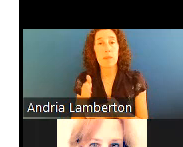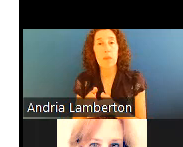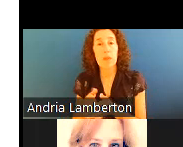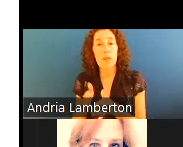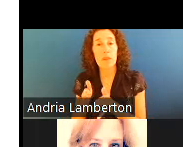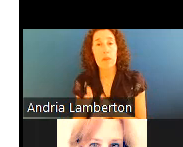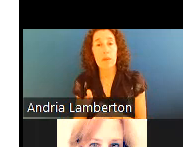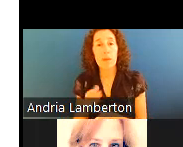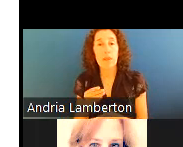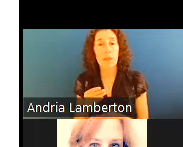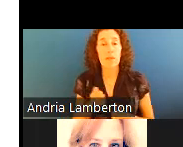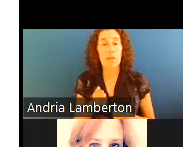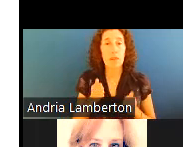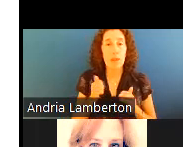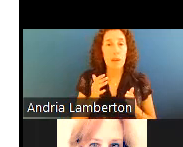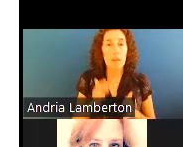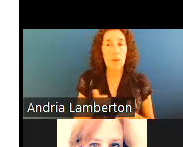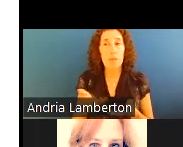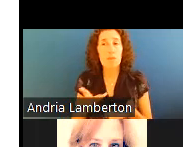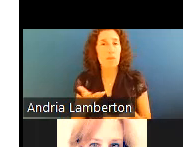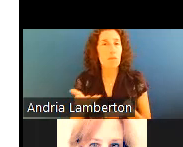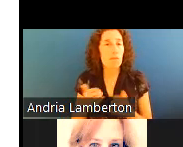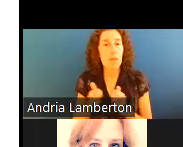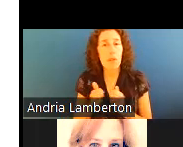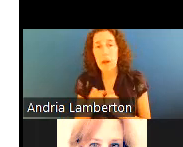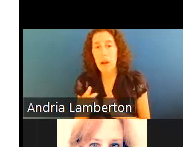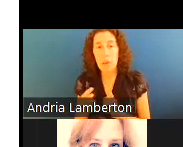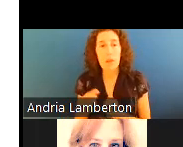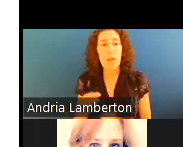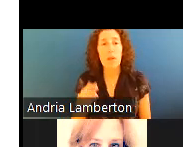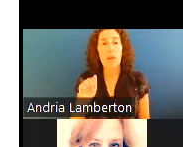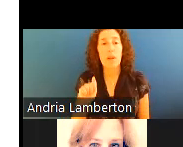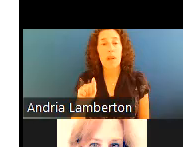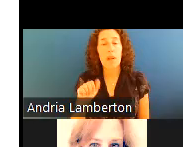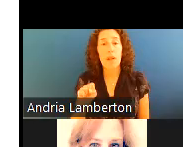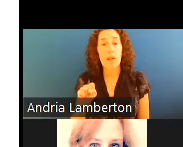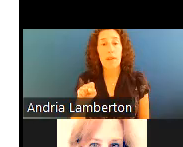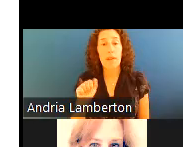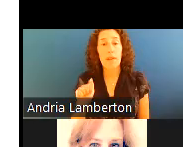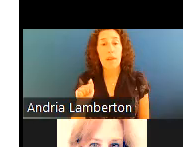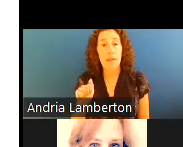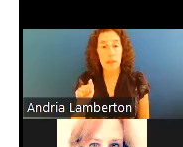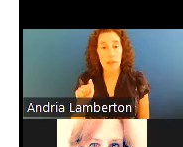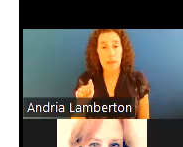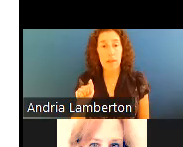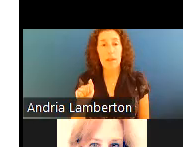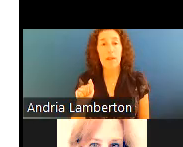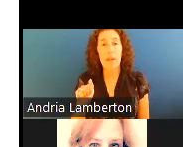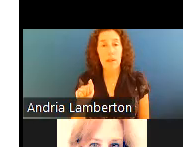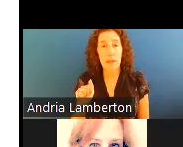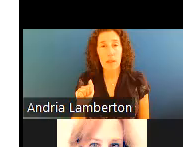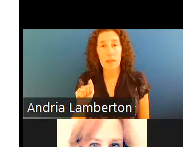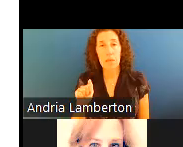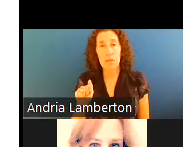will be done directly by the ASA, the Assistant State's Attorney, that prosecutor, the attorney who's trying the case, or they may be done by the